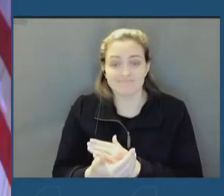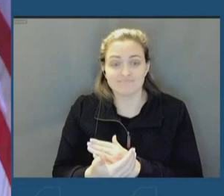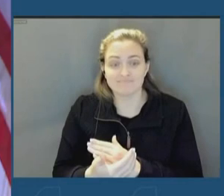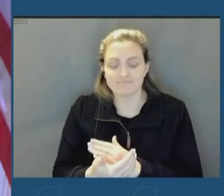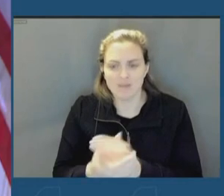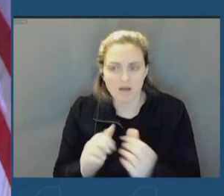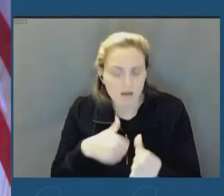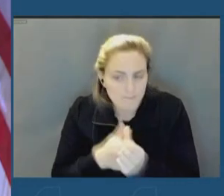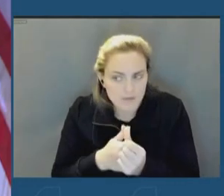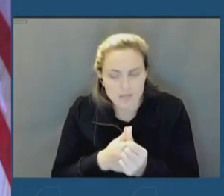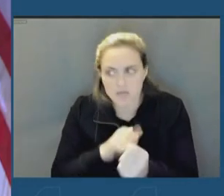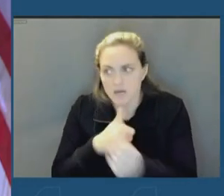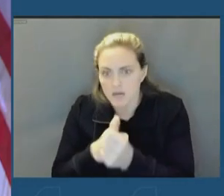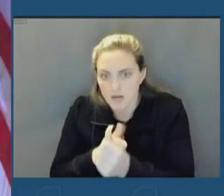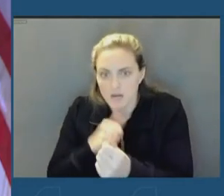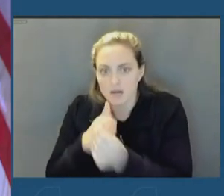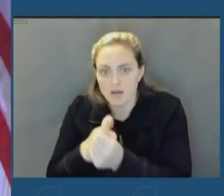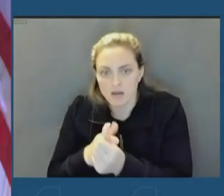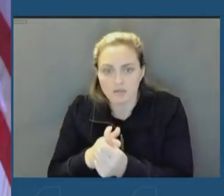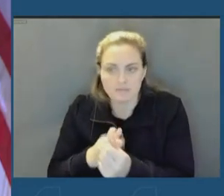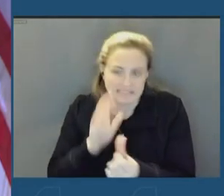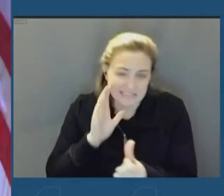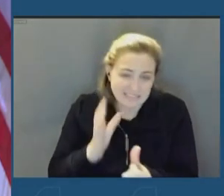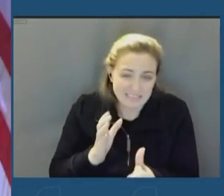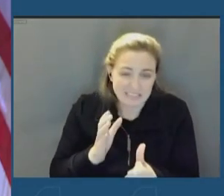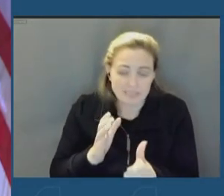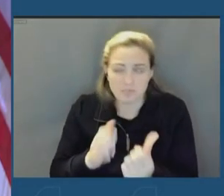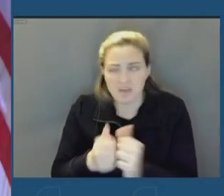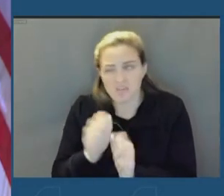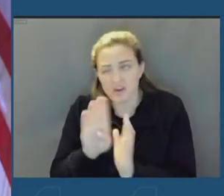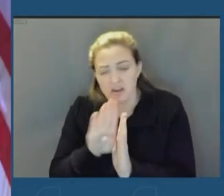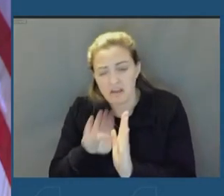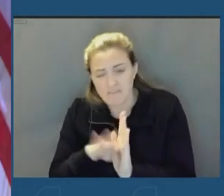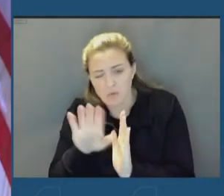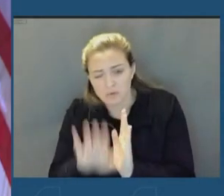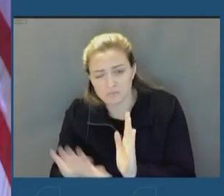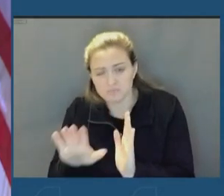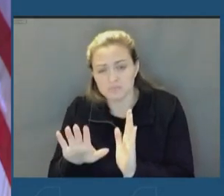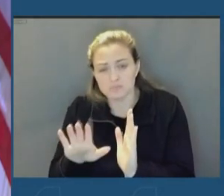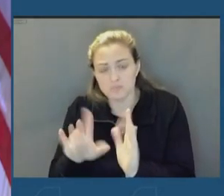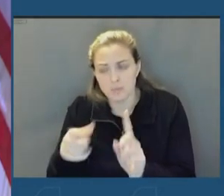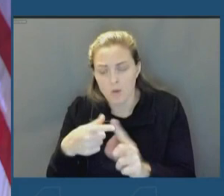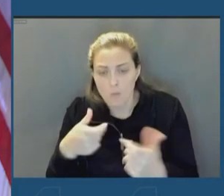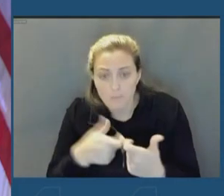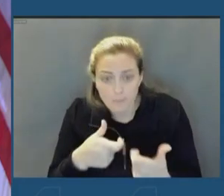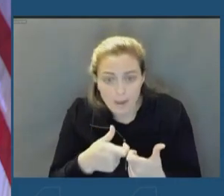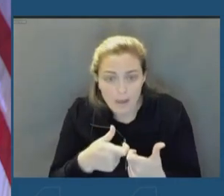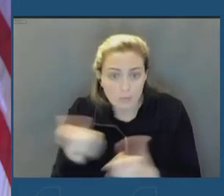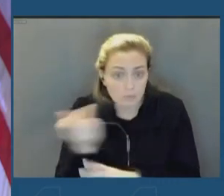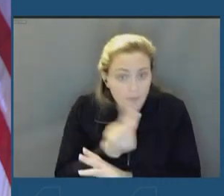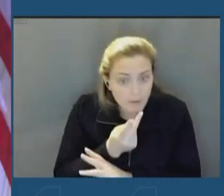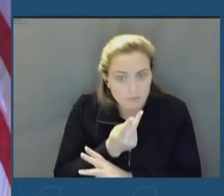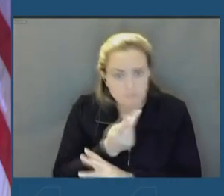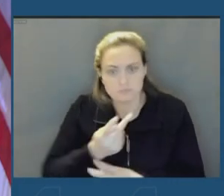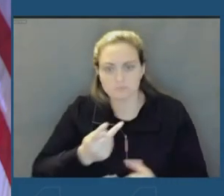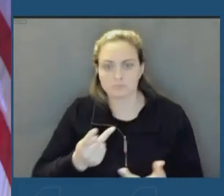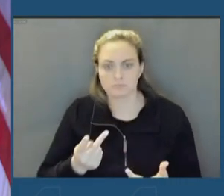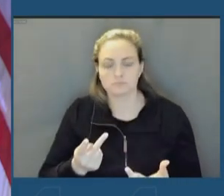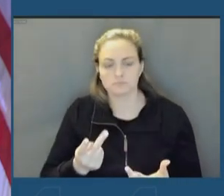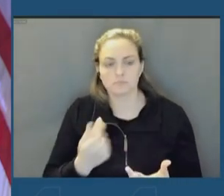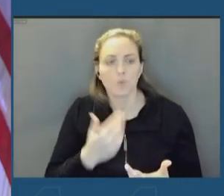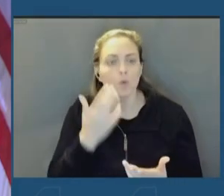updates seemingly every half an hour about power restorations. We knew